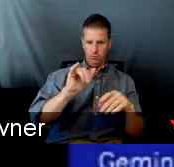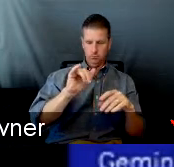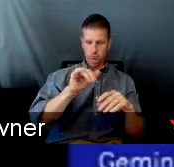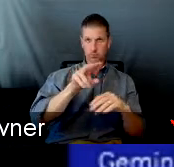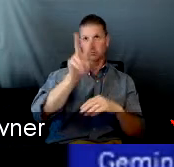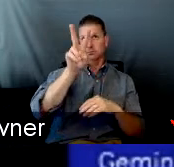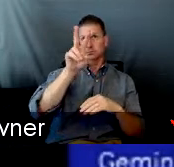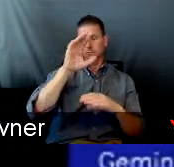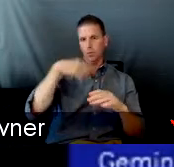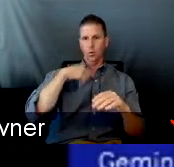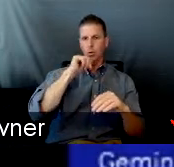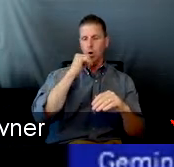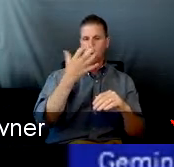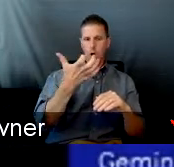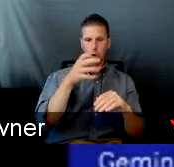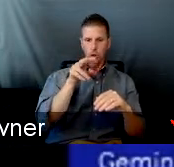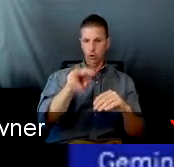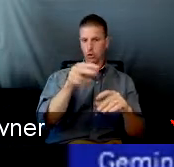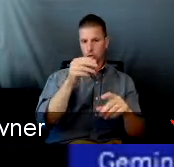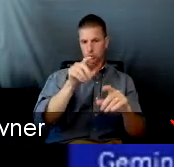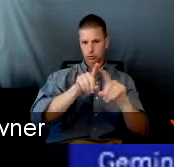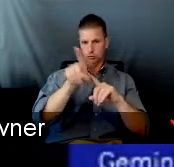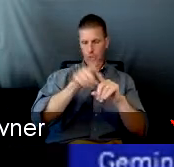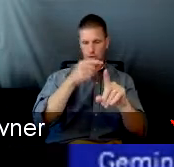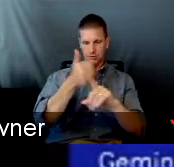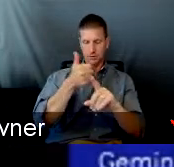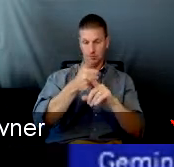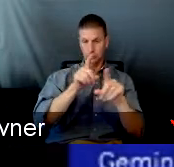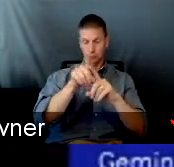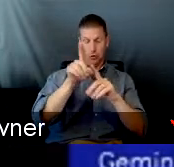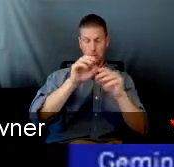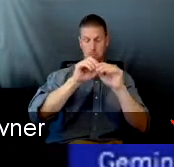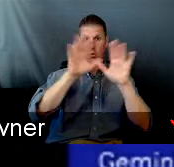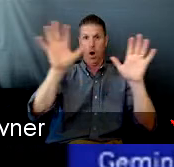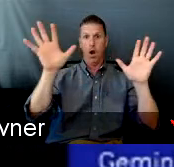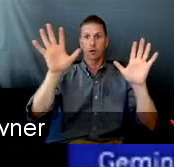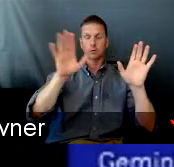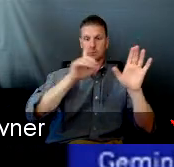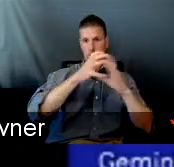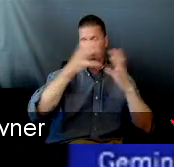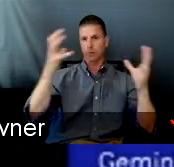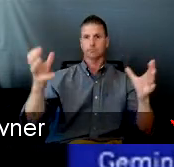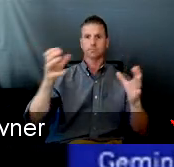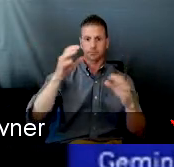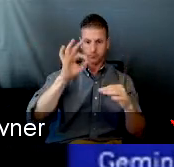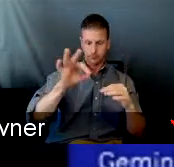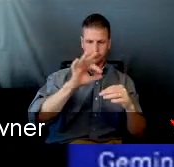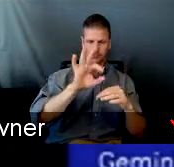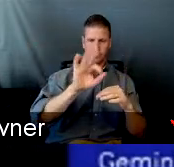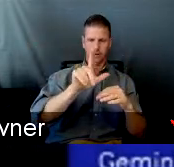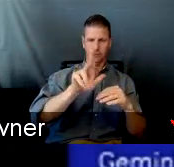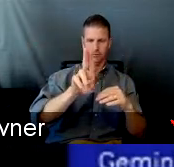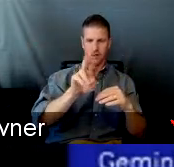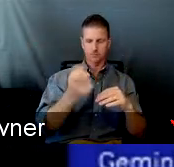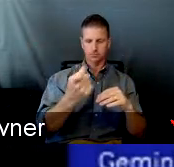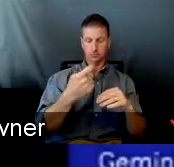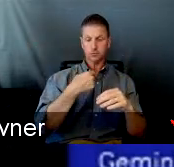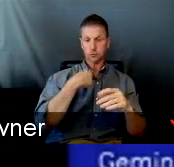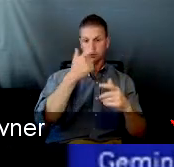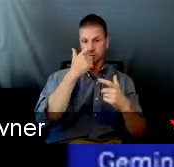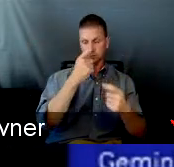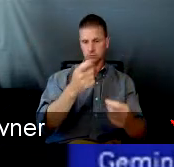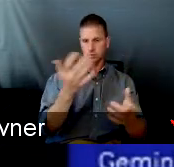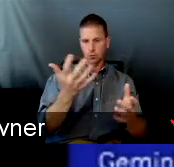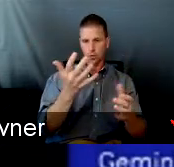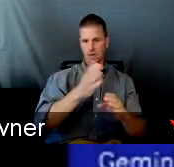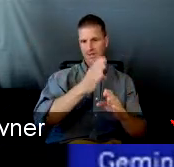to look at the star itself. The star is extremely bright, lets off lots of flux. We're interested in what's next